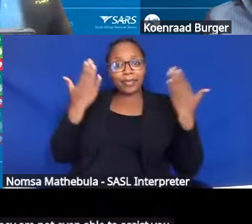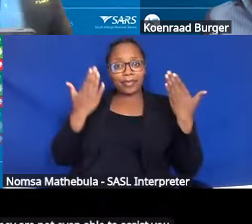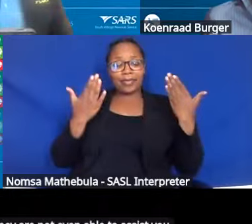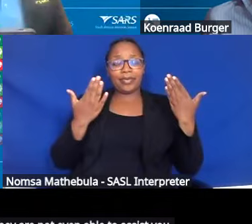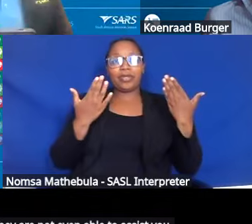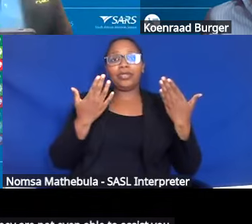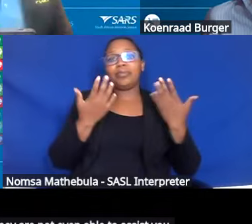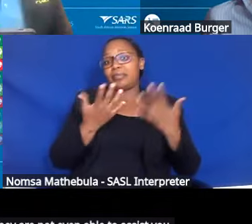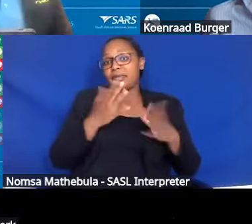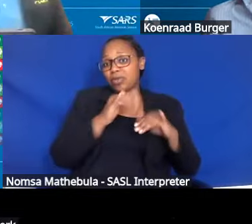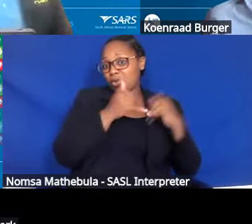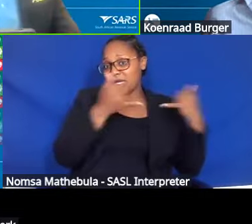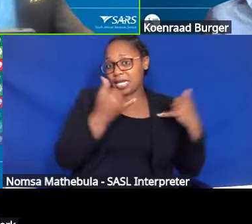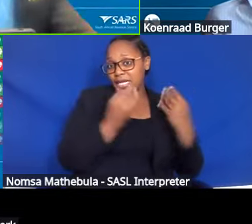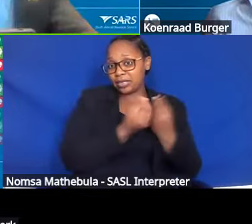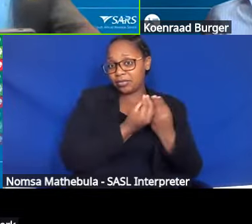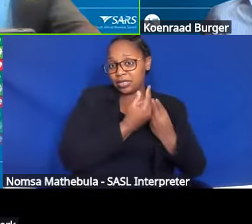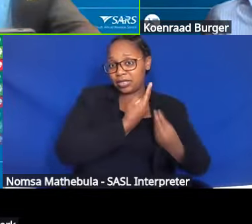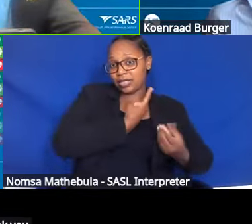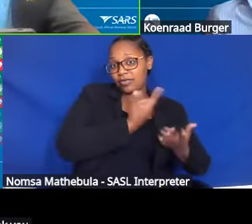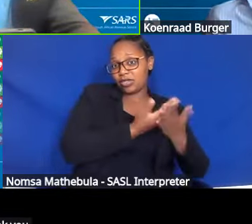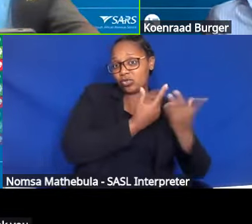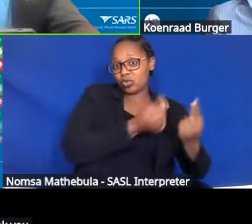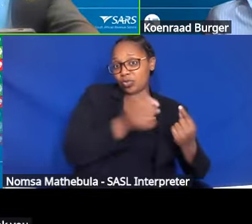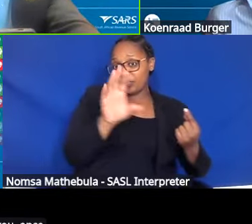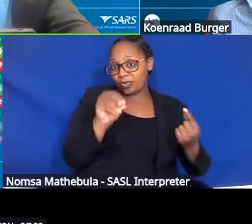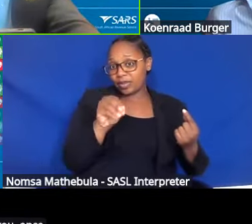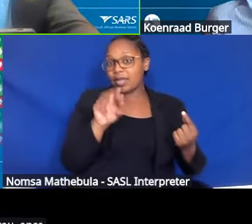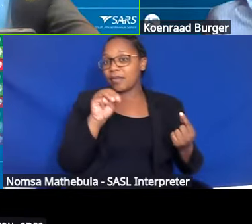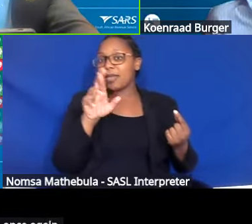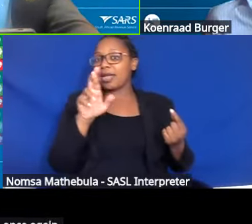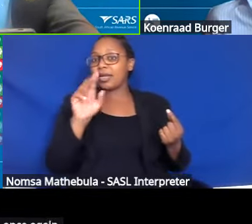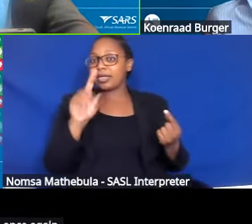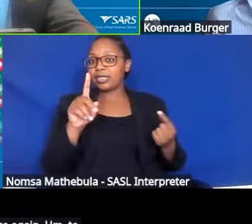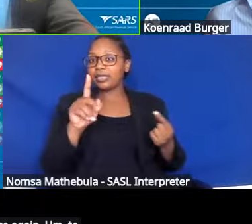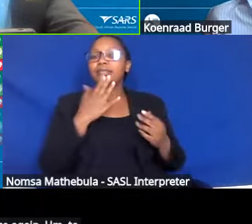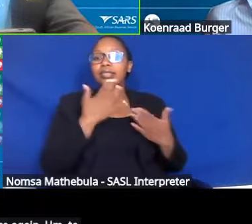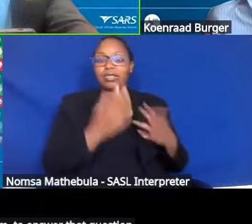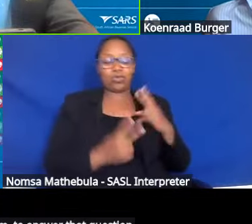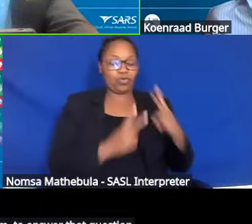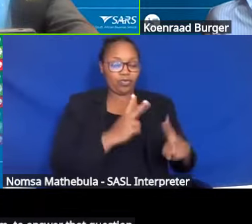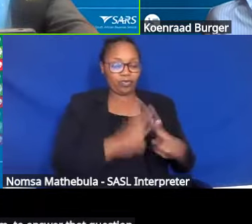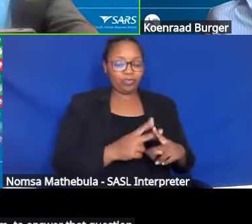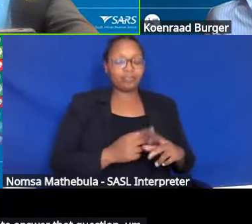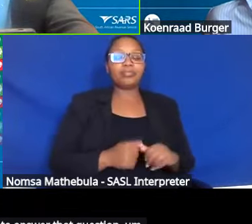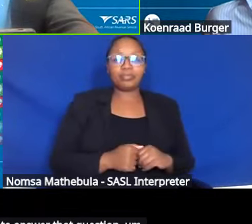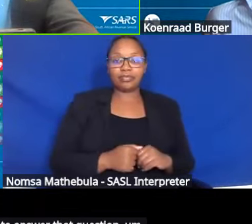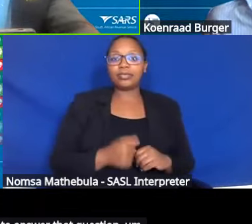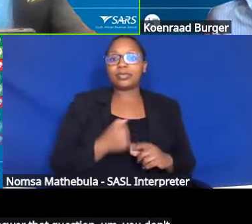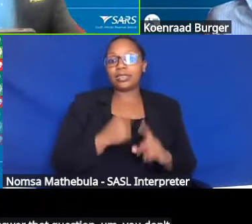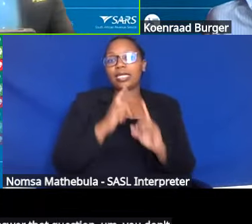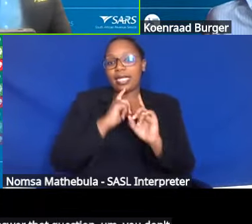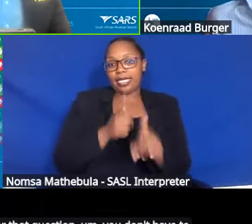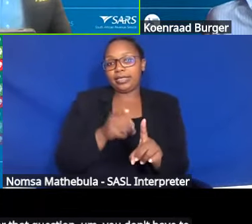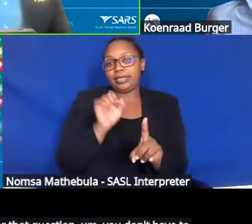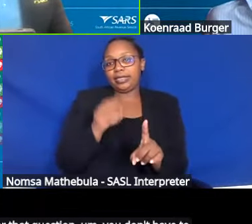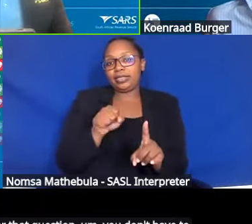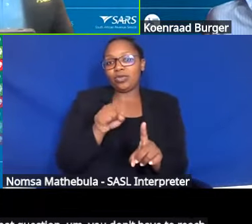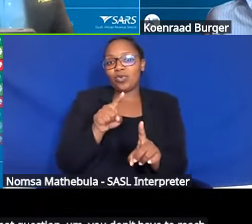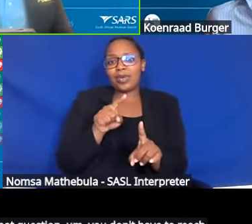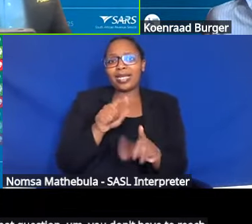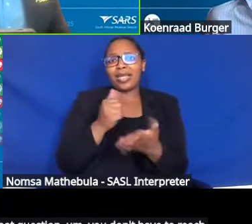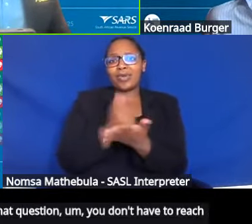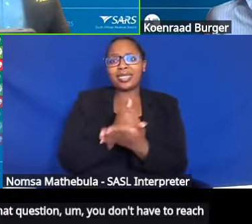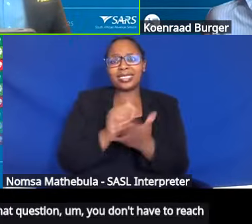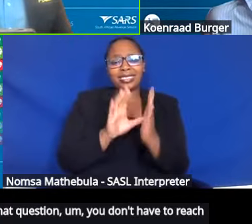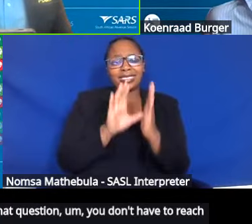Mark? Thank you once again. To answer that question, you don't have to register disability with